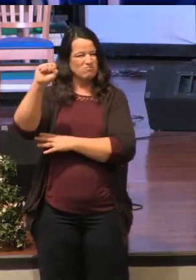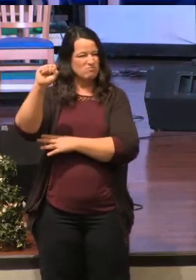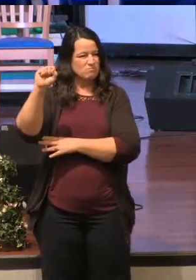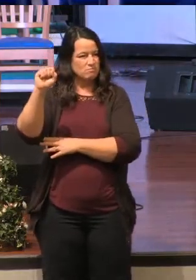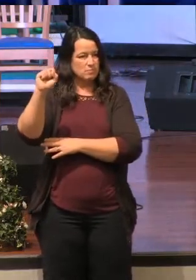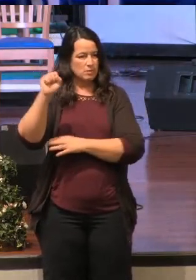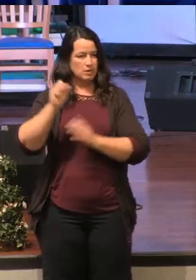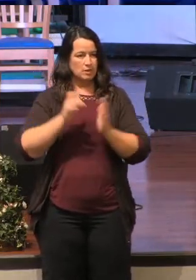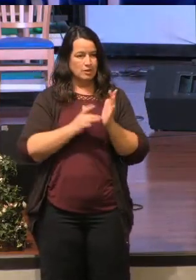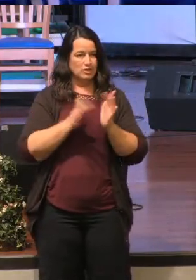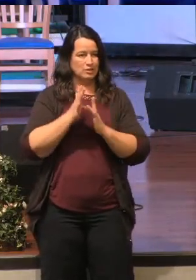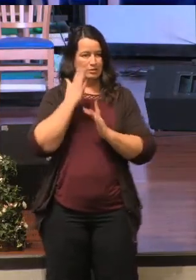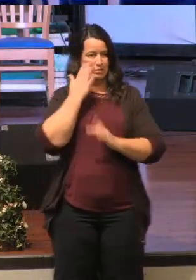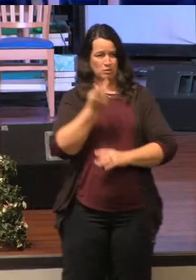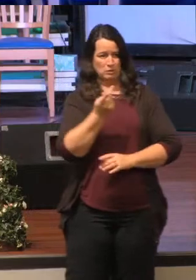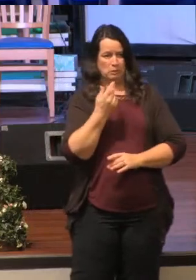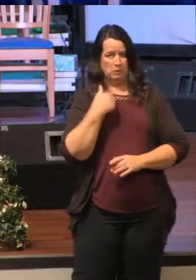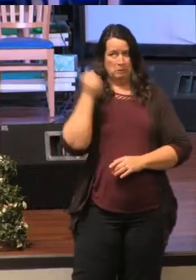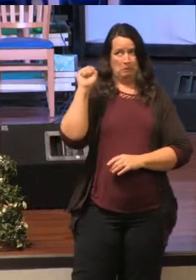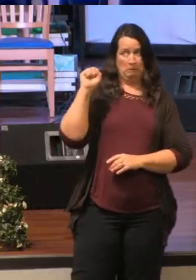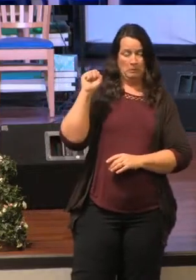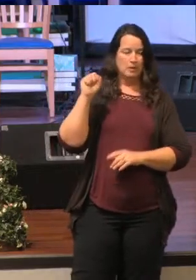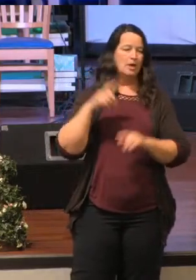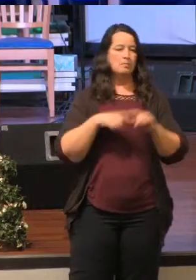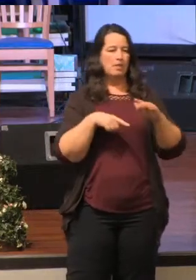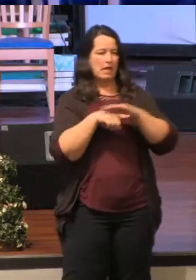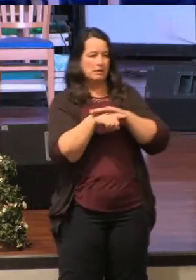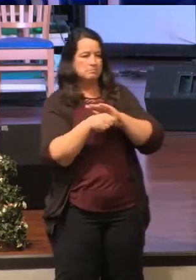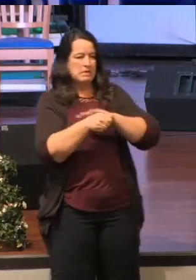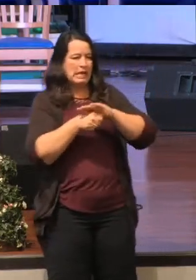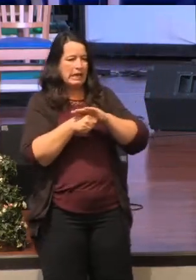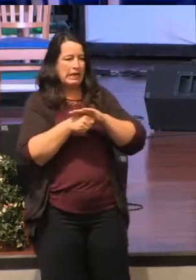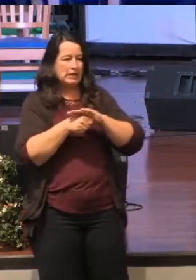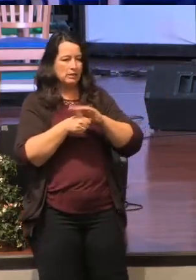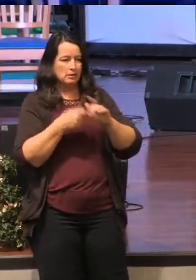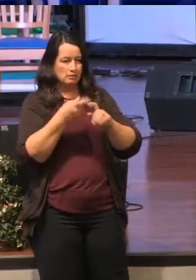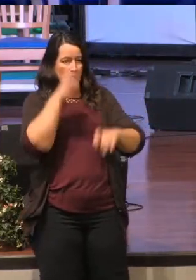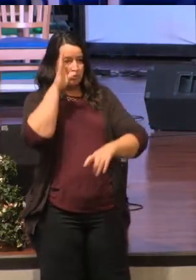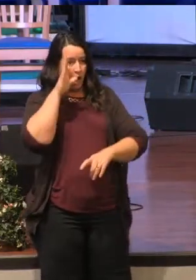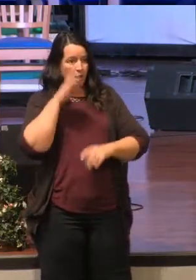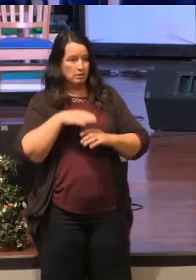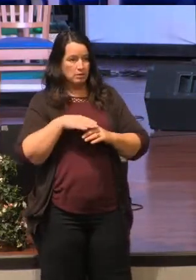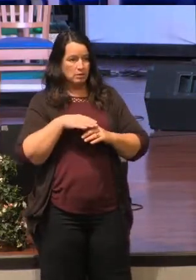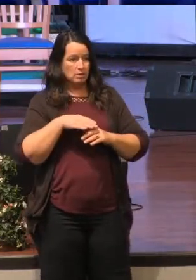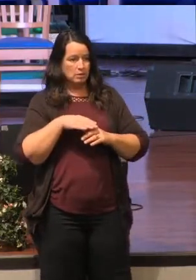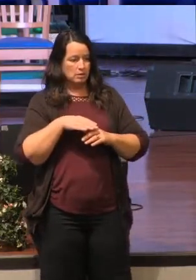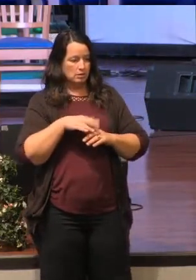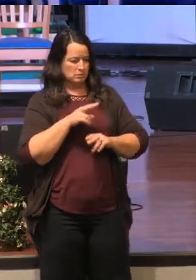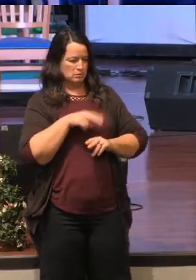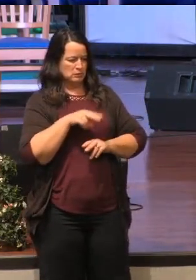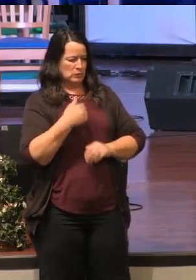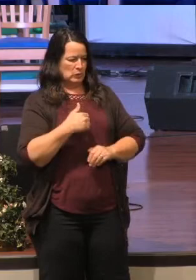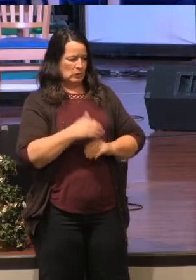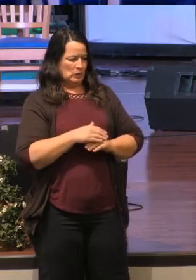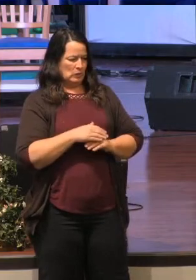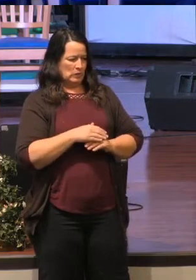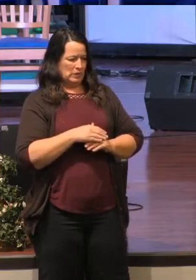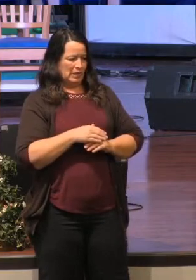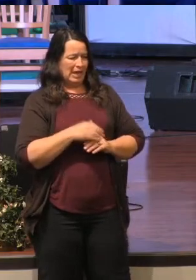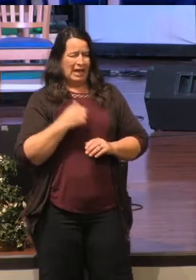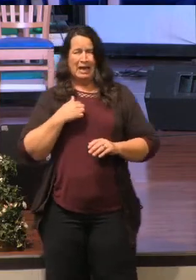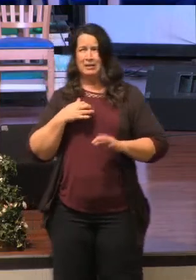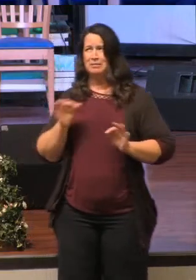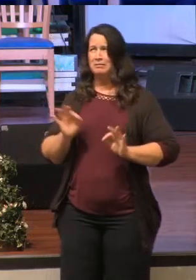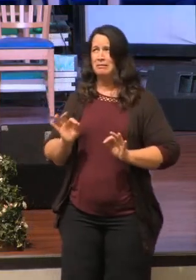him. And just as Adam and Eve rebelled and they hid from God in their nakedness, you are undone before God. Woe is me, Isaiah said, I'm